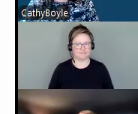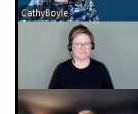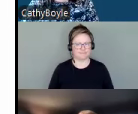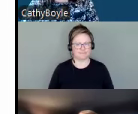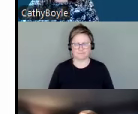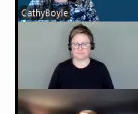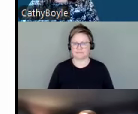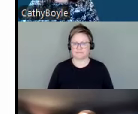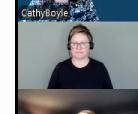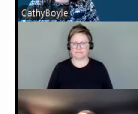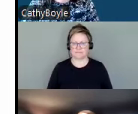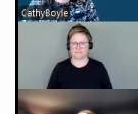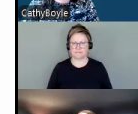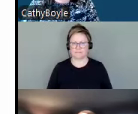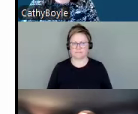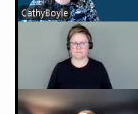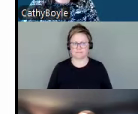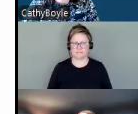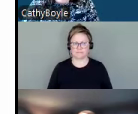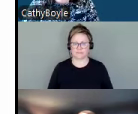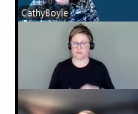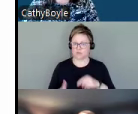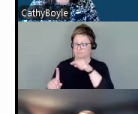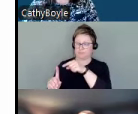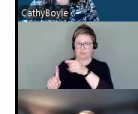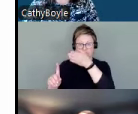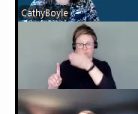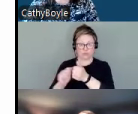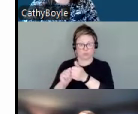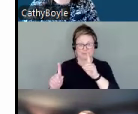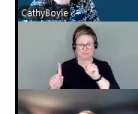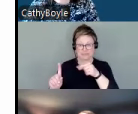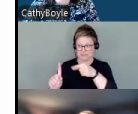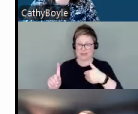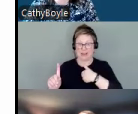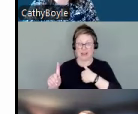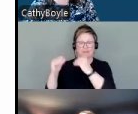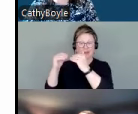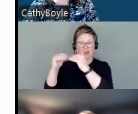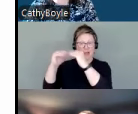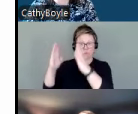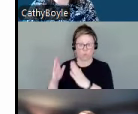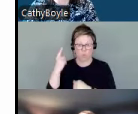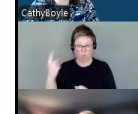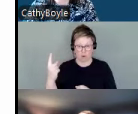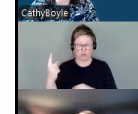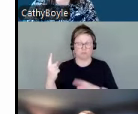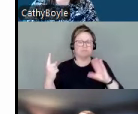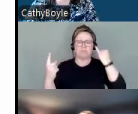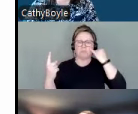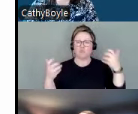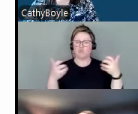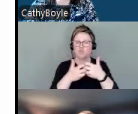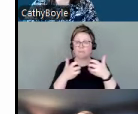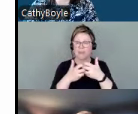Um, Again, they're a household of one. If there is a roommate, they are still a household of one if they